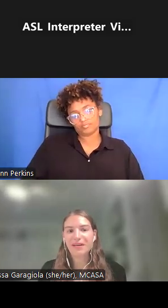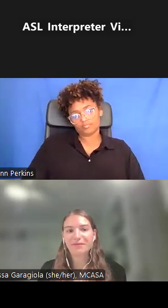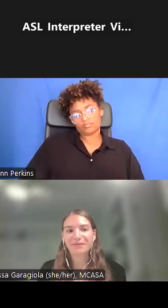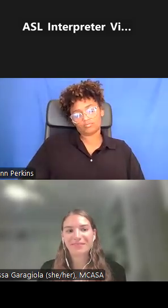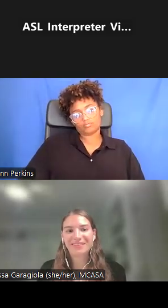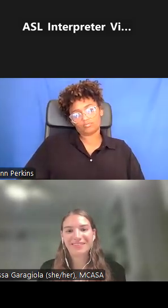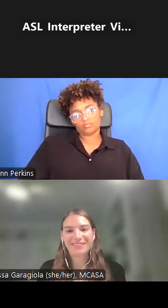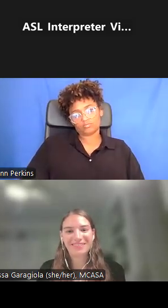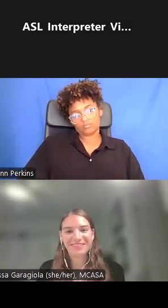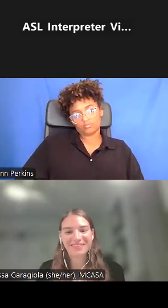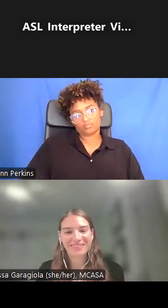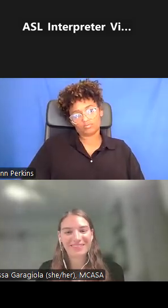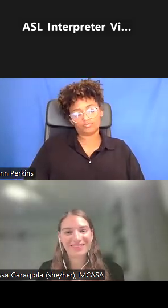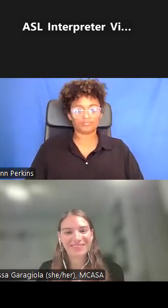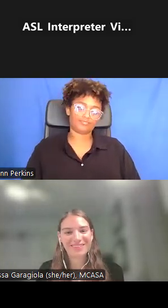Next slide.